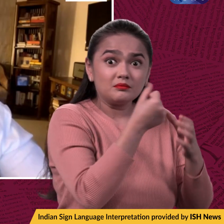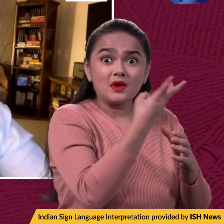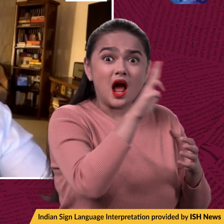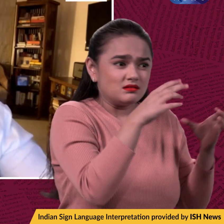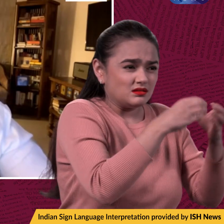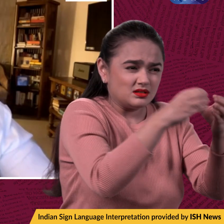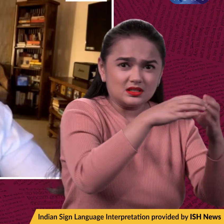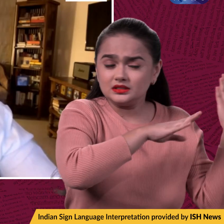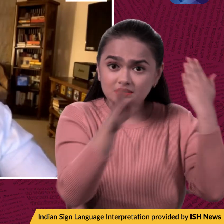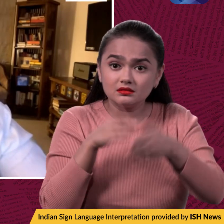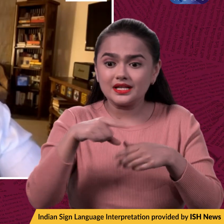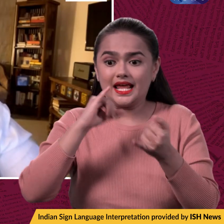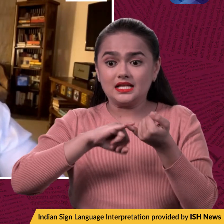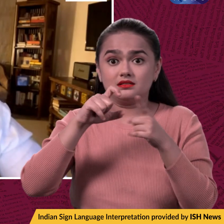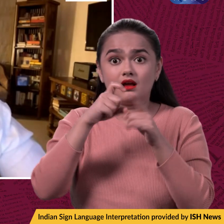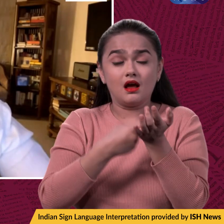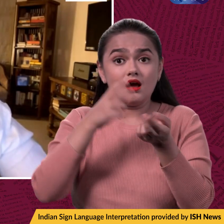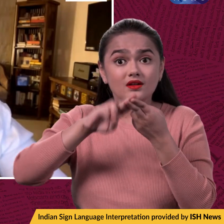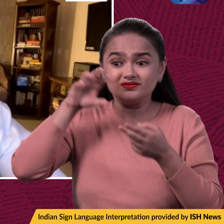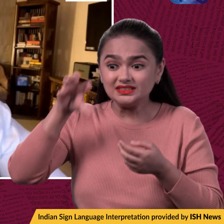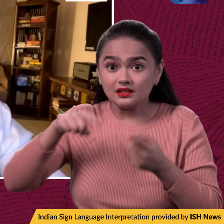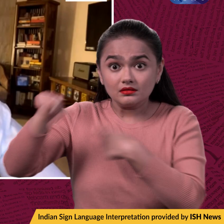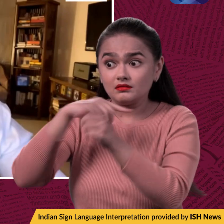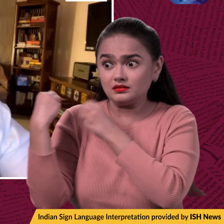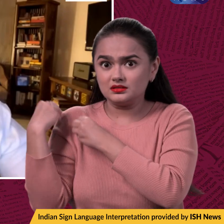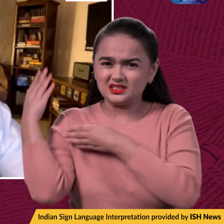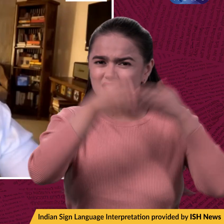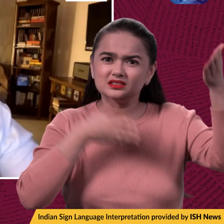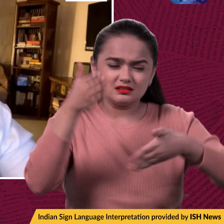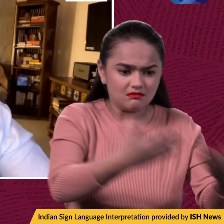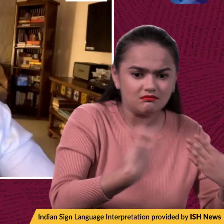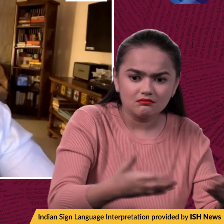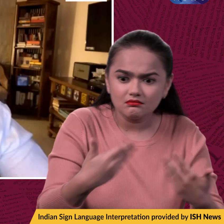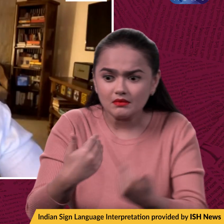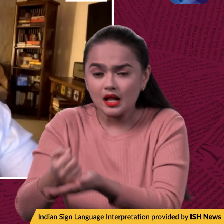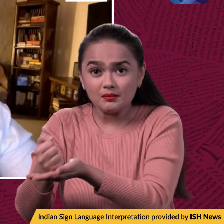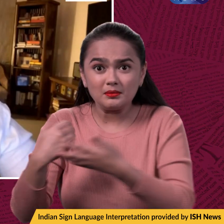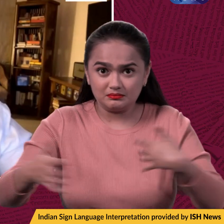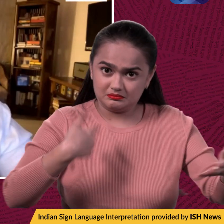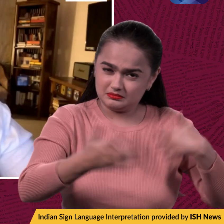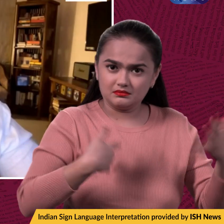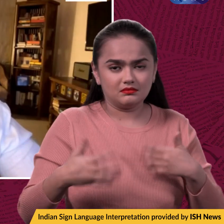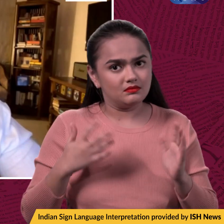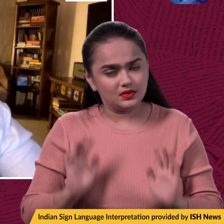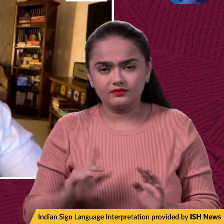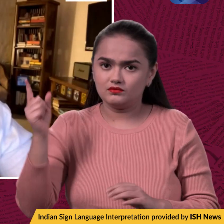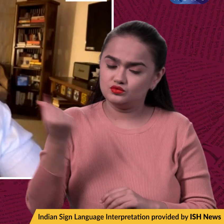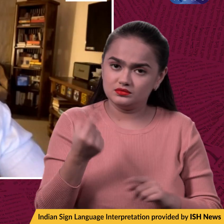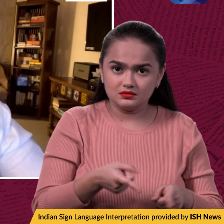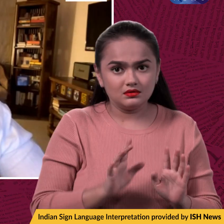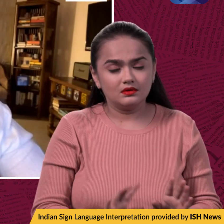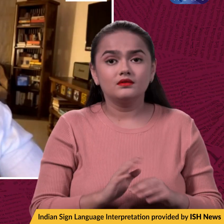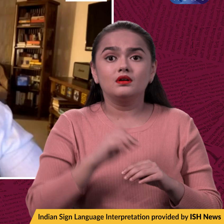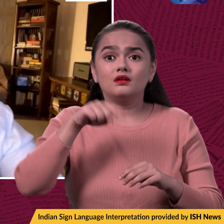Relief, and the State Disaster Relief are deployed for rescue and relief. 2 helicopters are being used as well